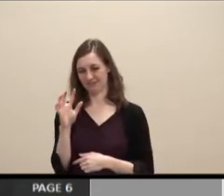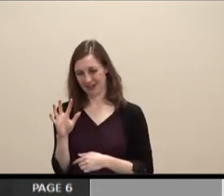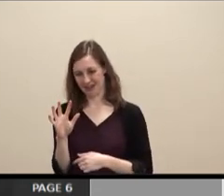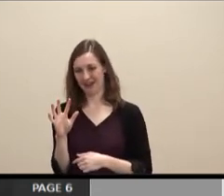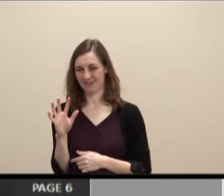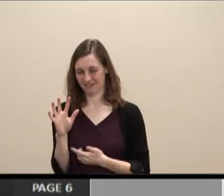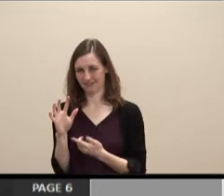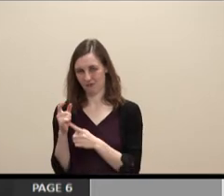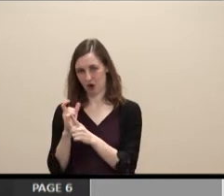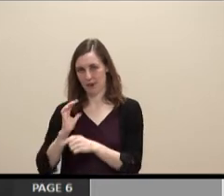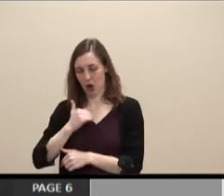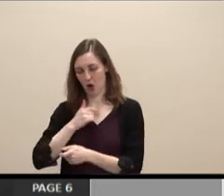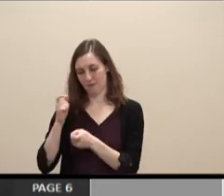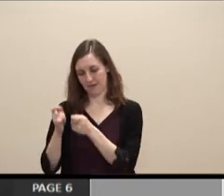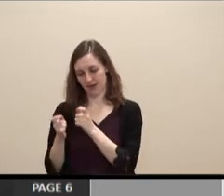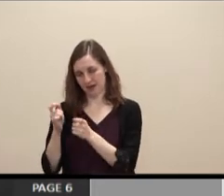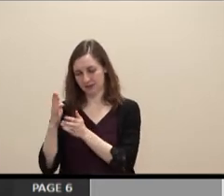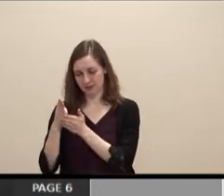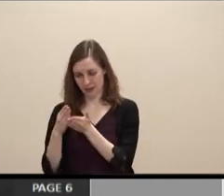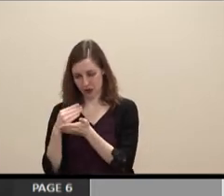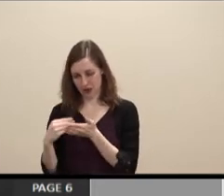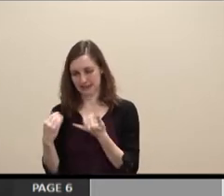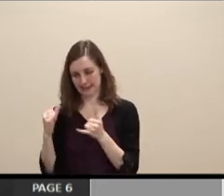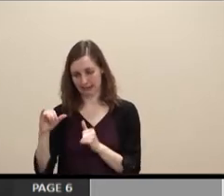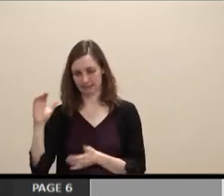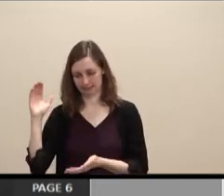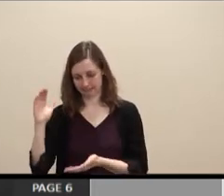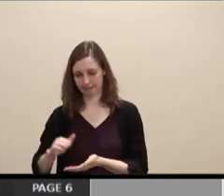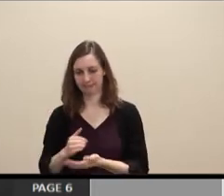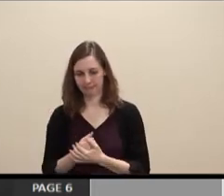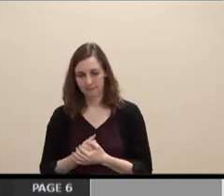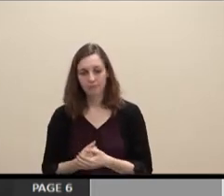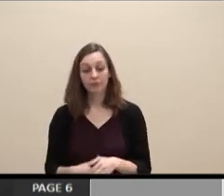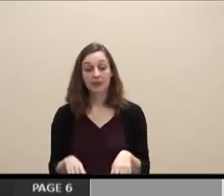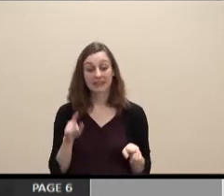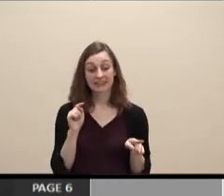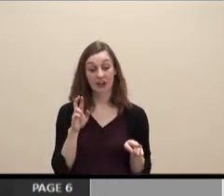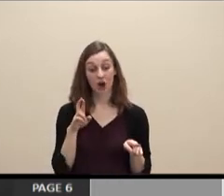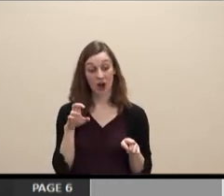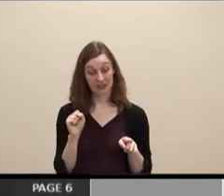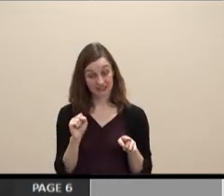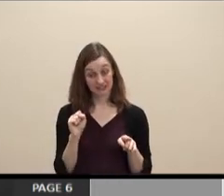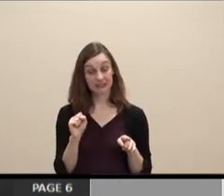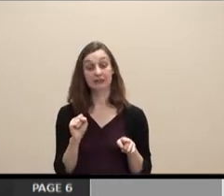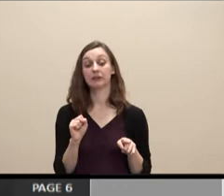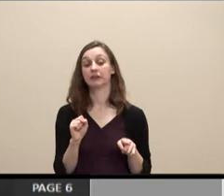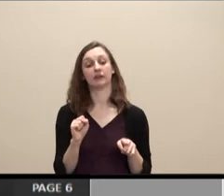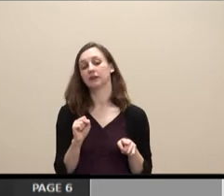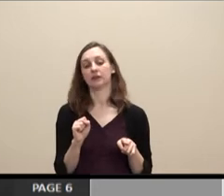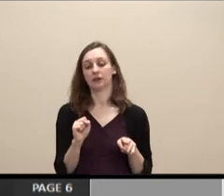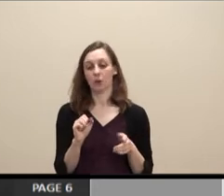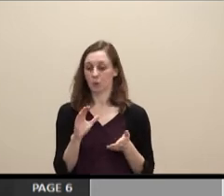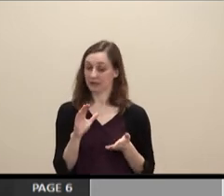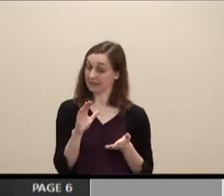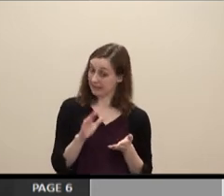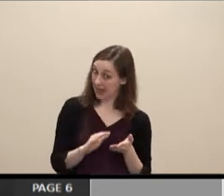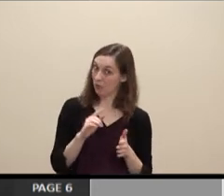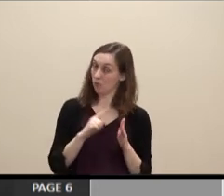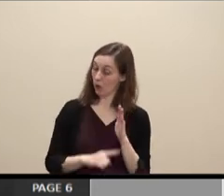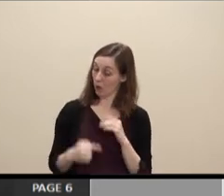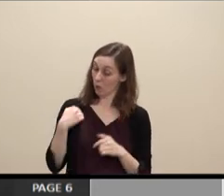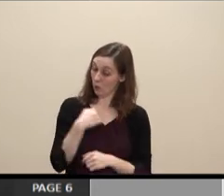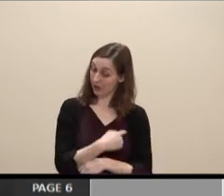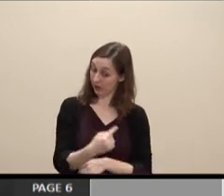Our TRS on behalf revenue was down from what we, or up actually from what we thought it was going